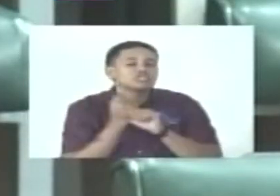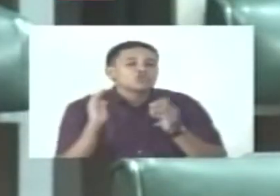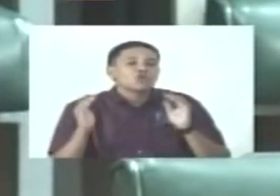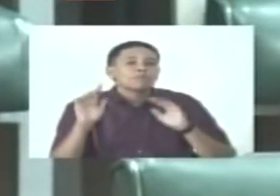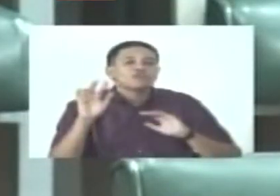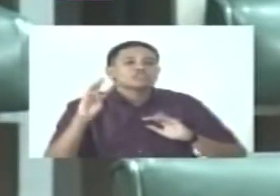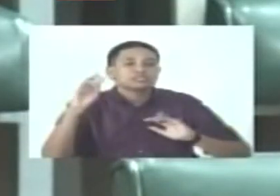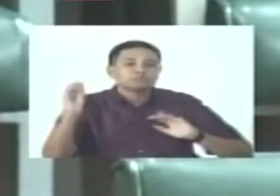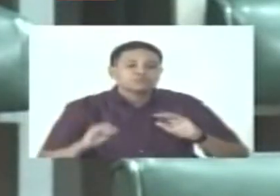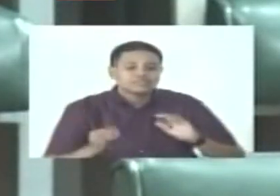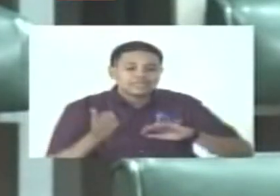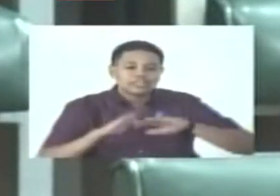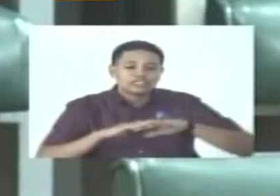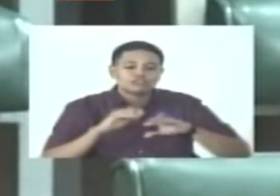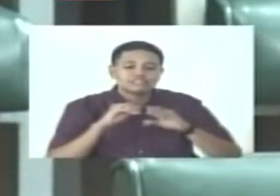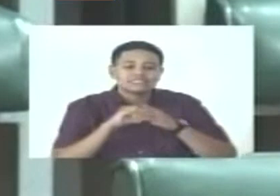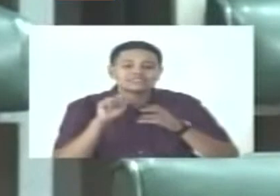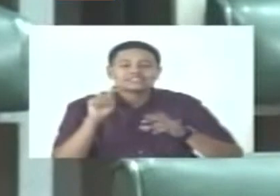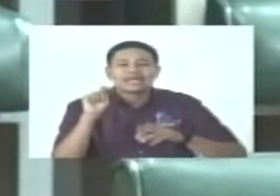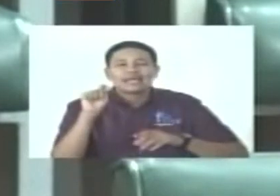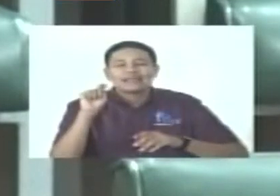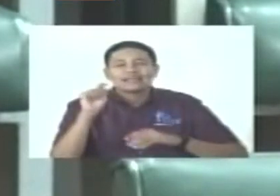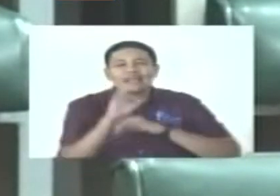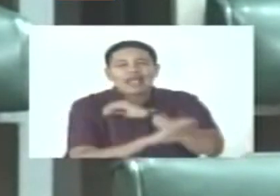36% increase.